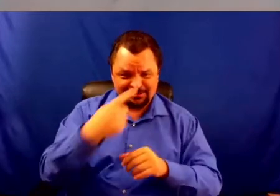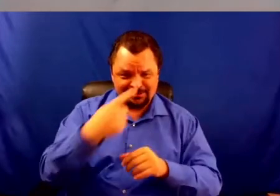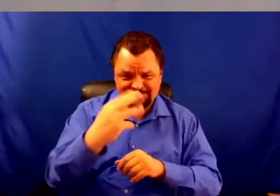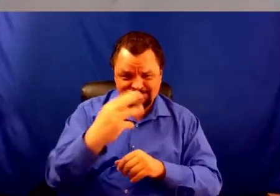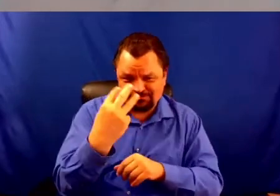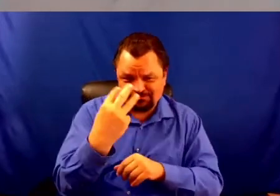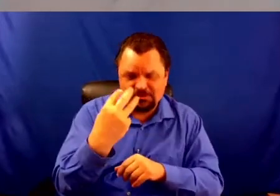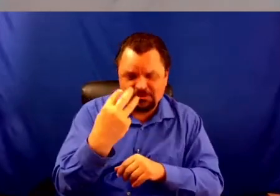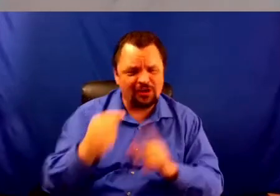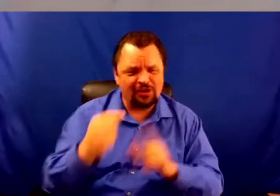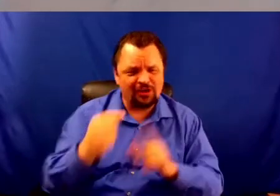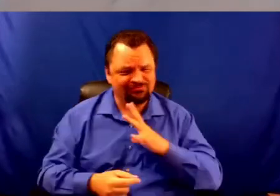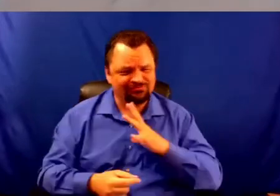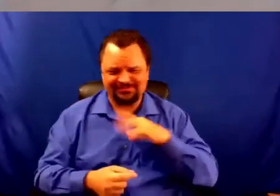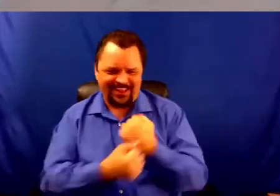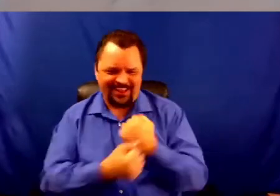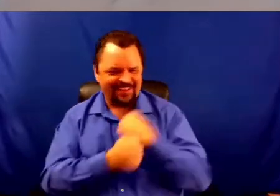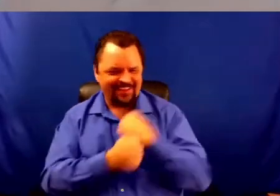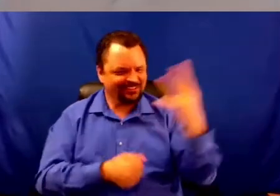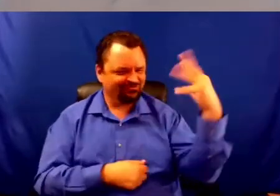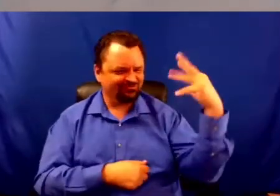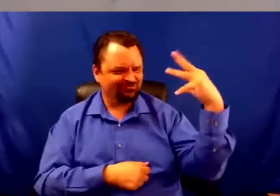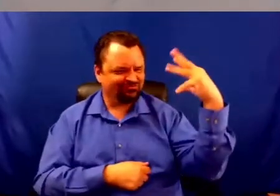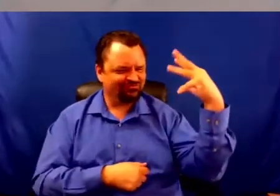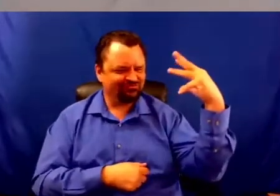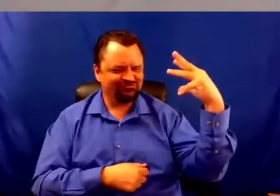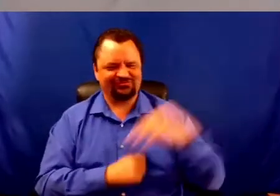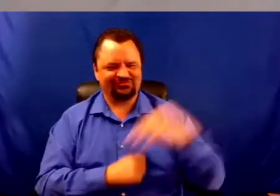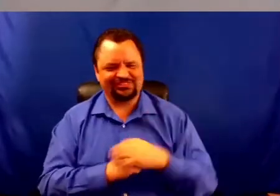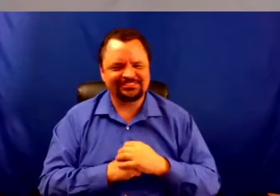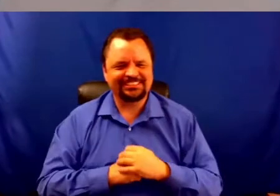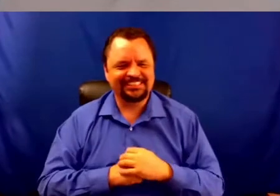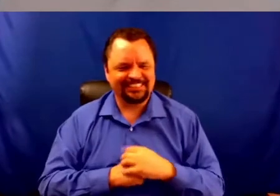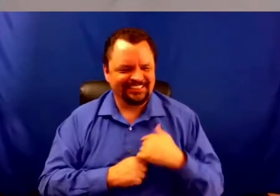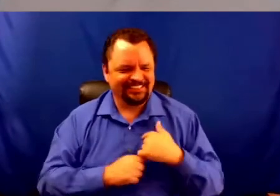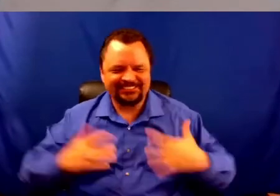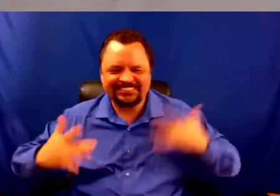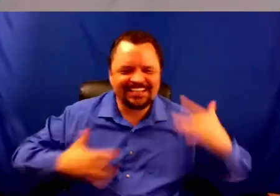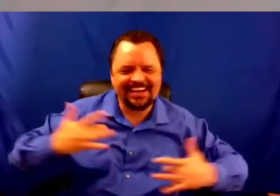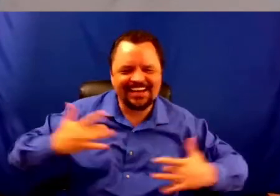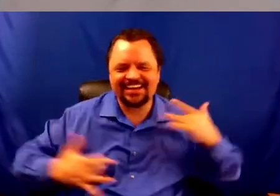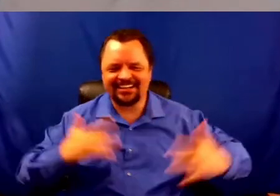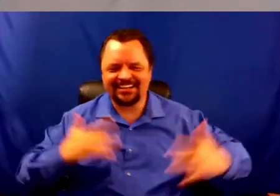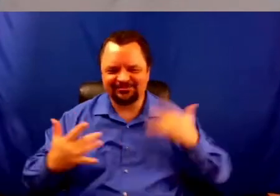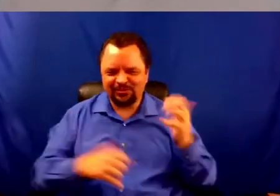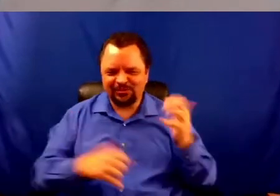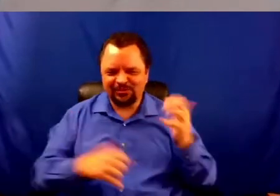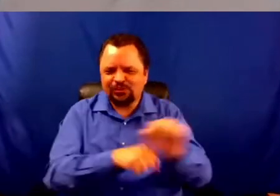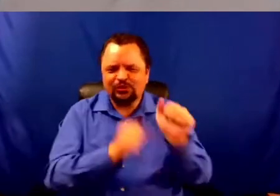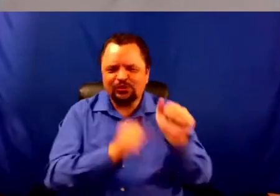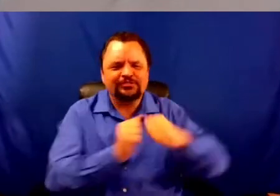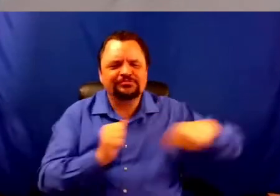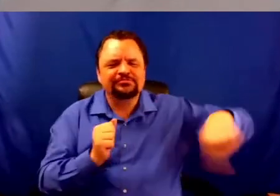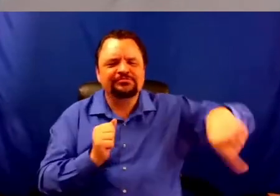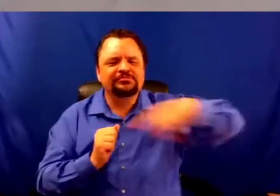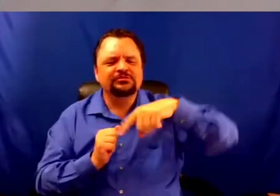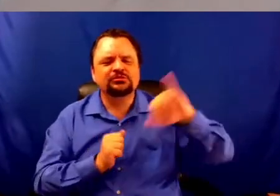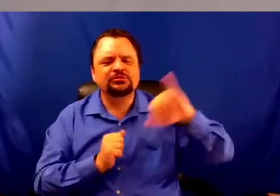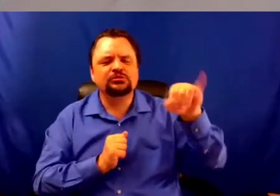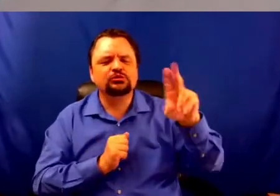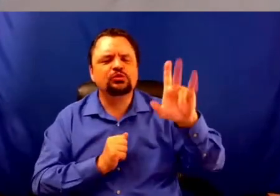I'm over here too. Notice, and because we've worked a lot with Lisa as well. Yeah.